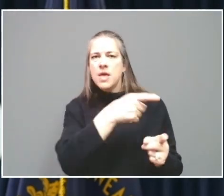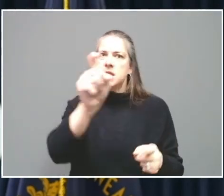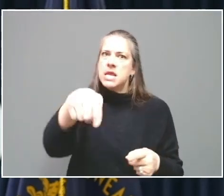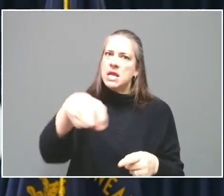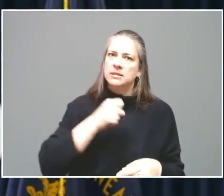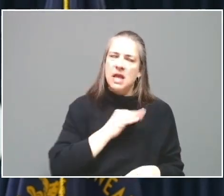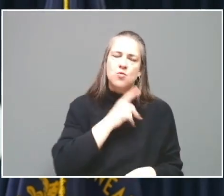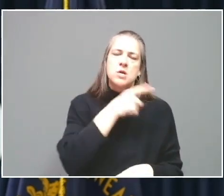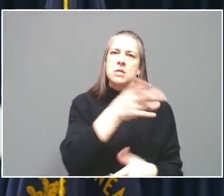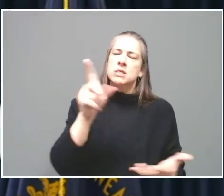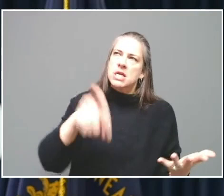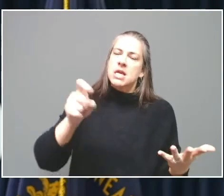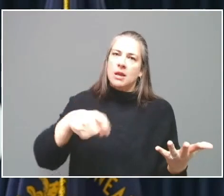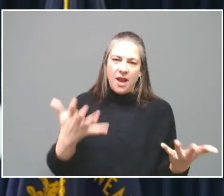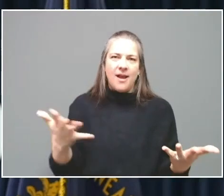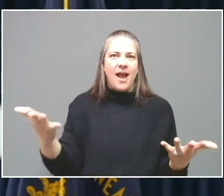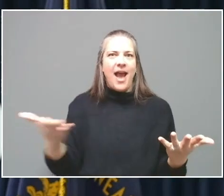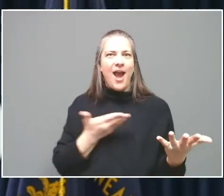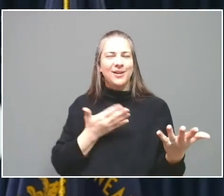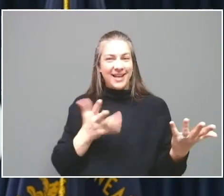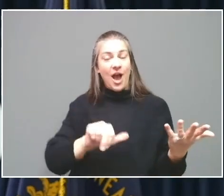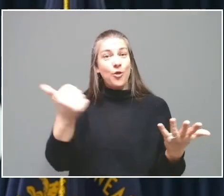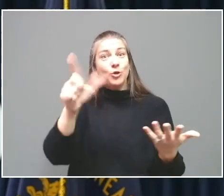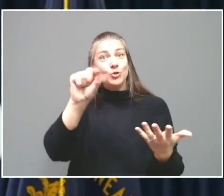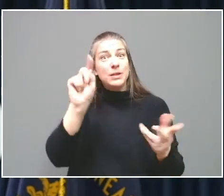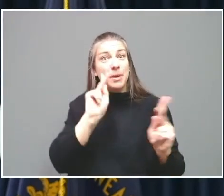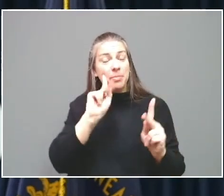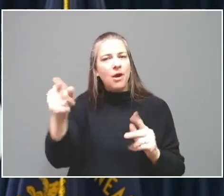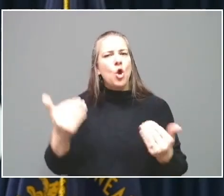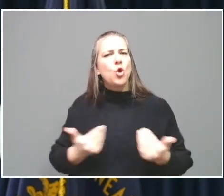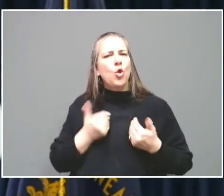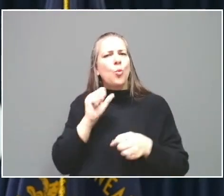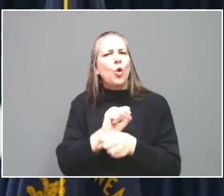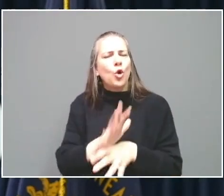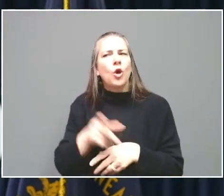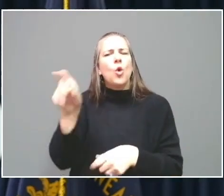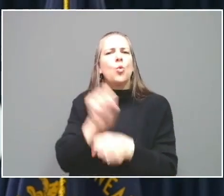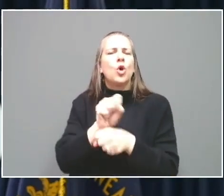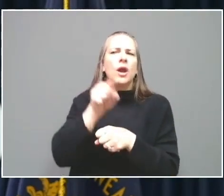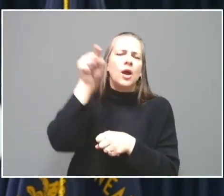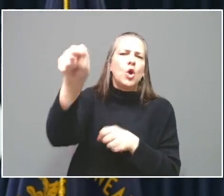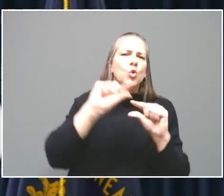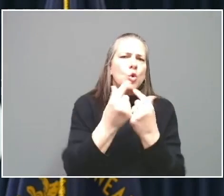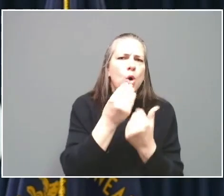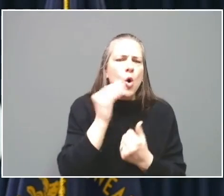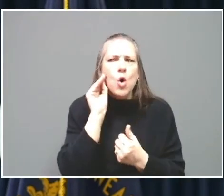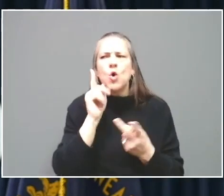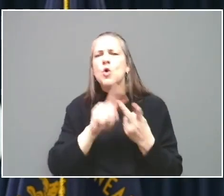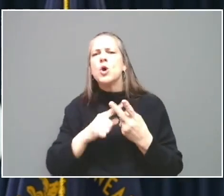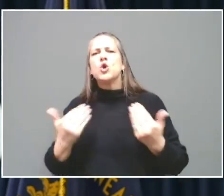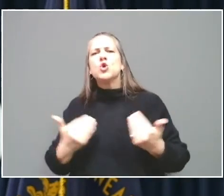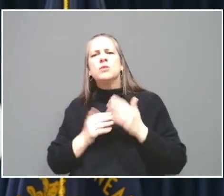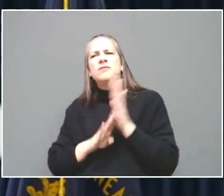And the remaining 20 have been hired as a youth worker at other facilities like youth development centers and group homes, positions that are also